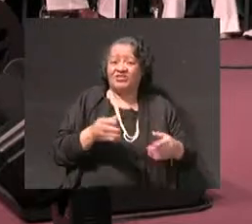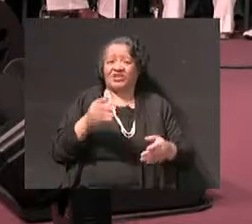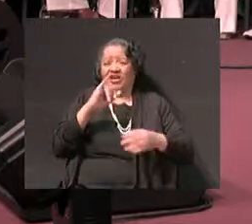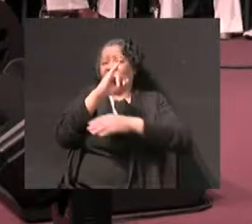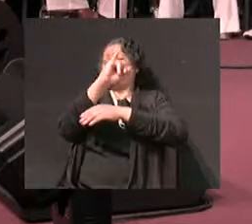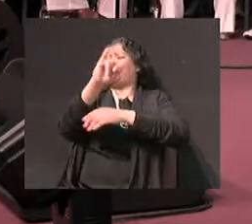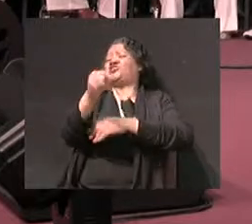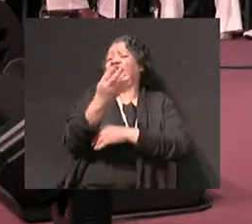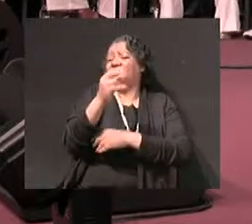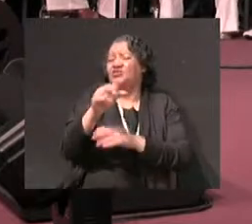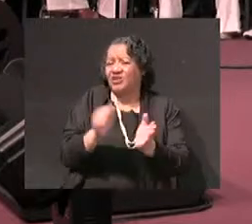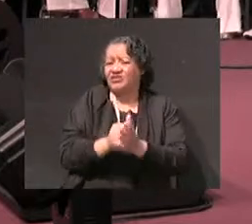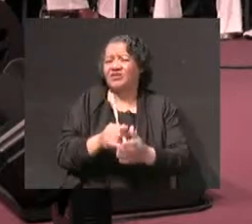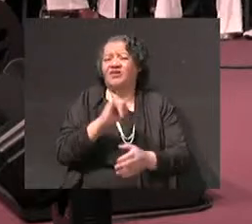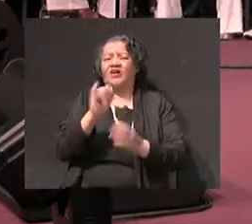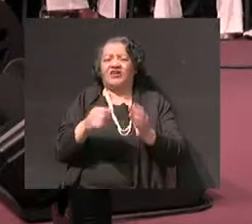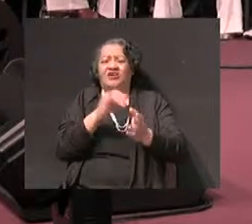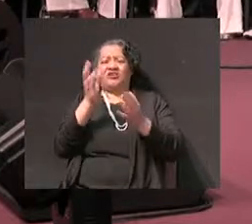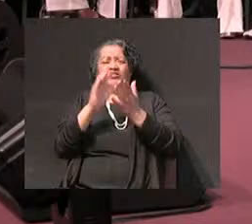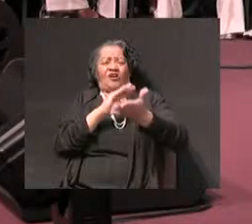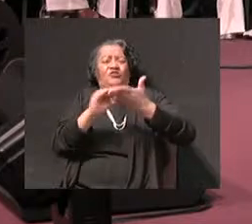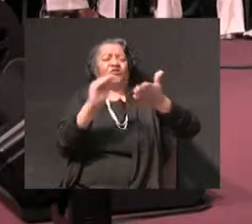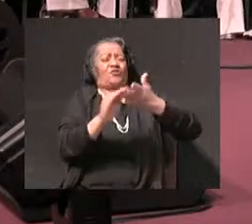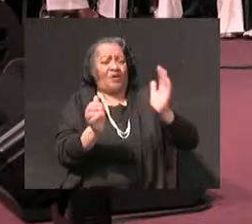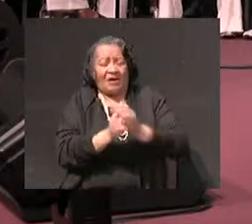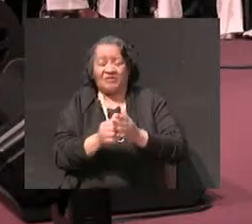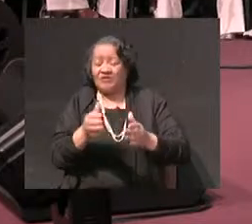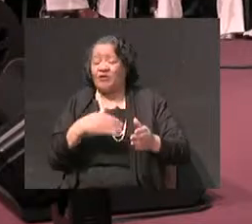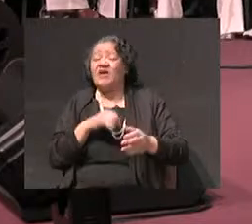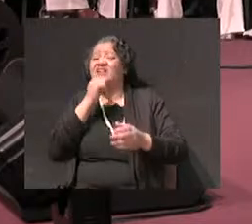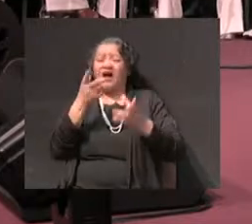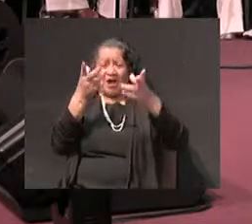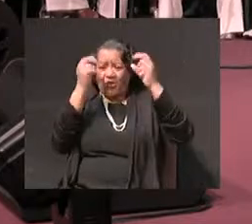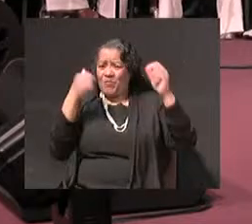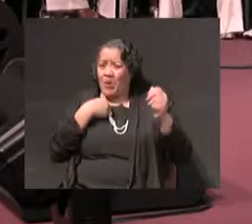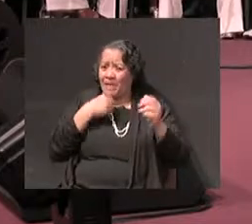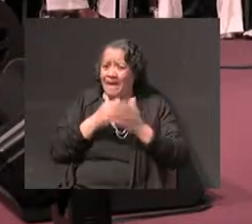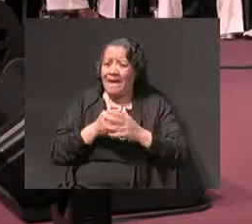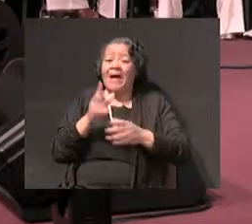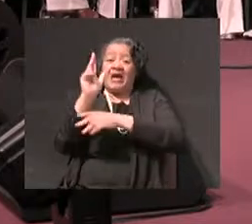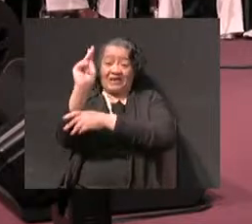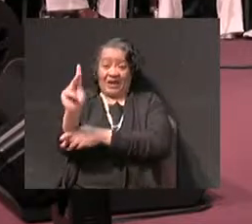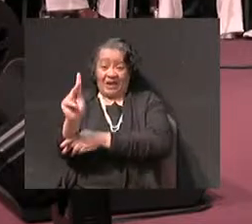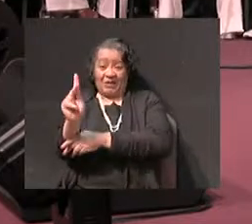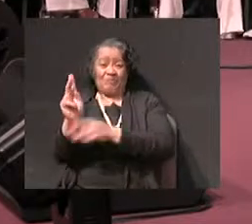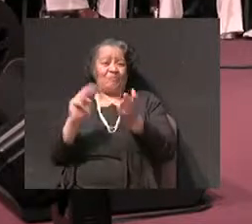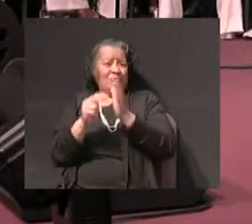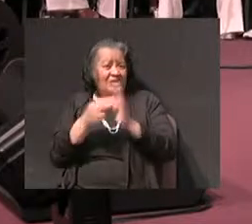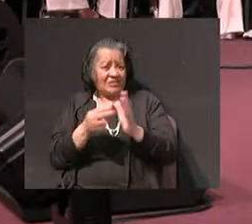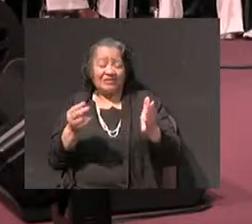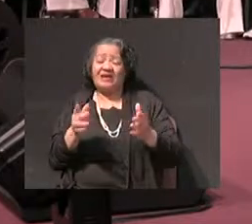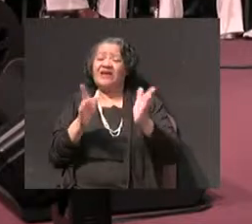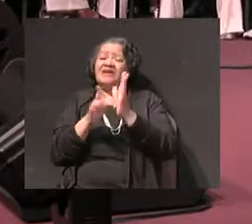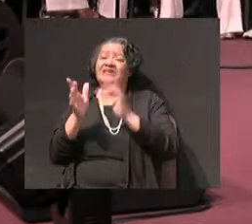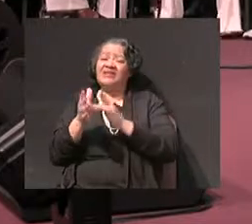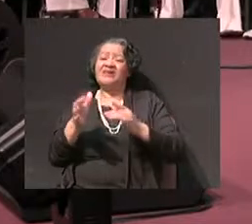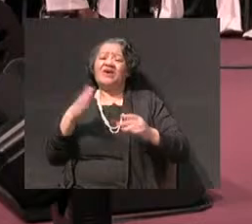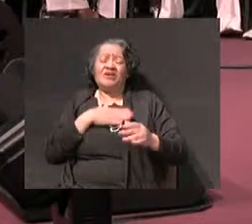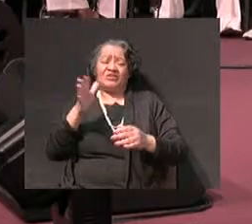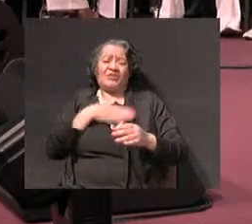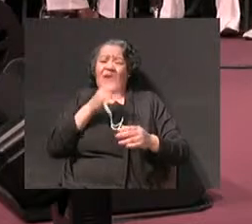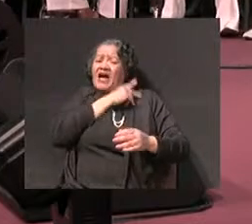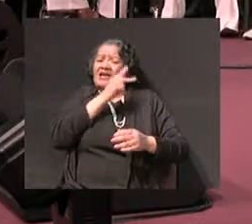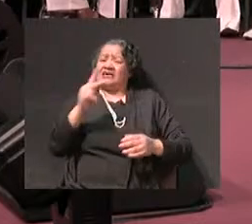just. He's the justifier. Y'all ain't hearing me. K, he's Kevin's